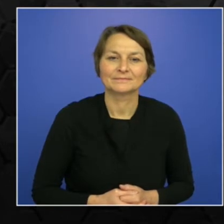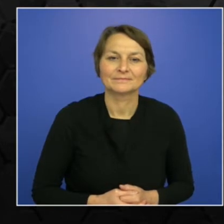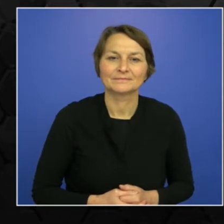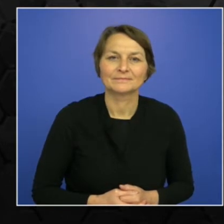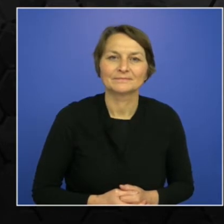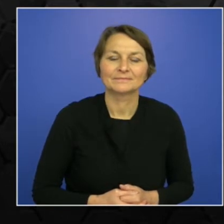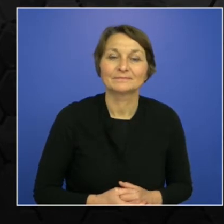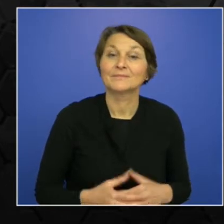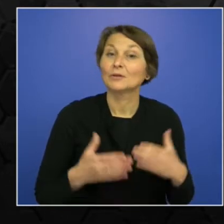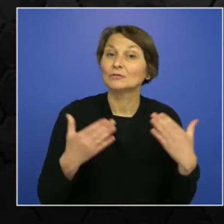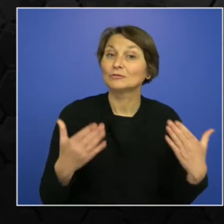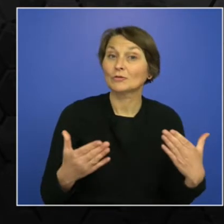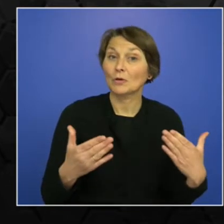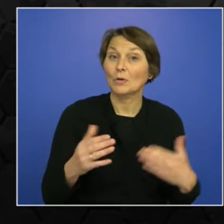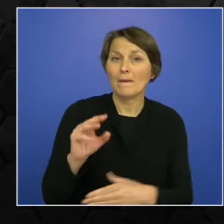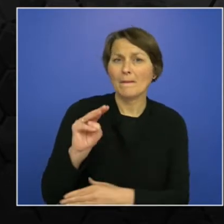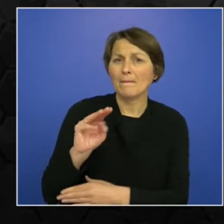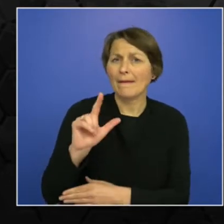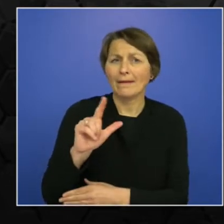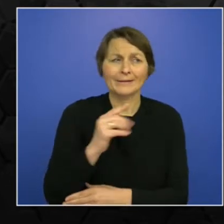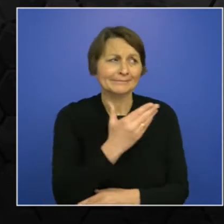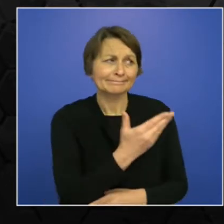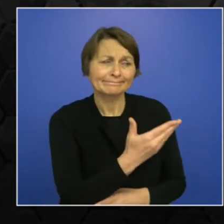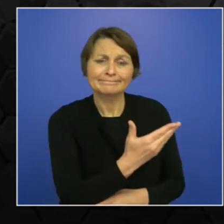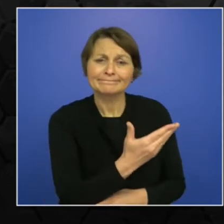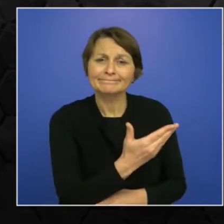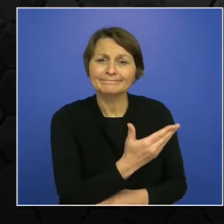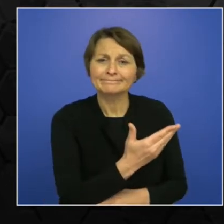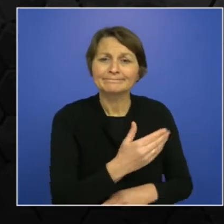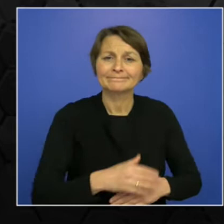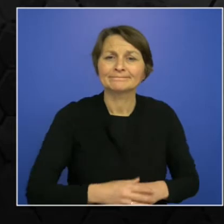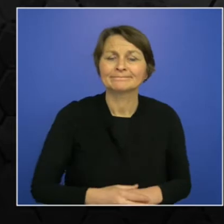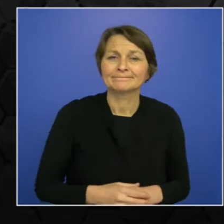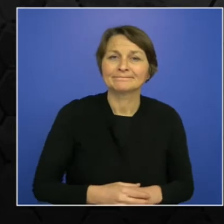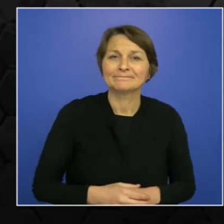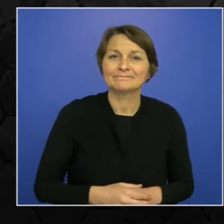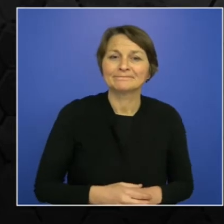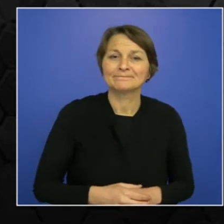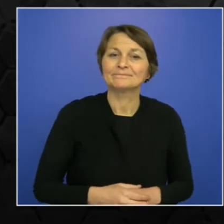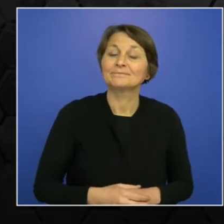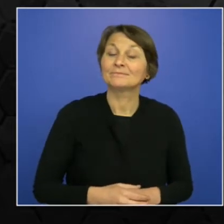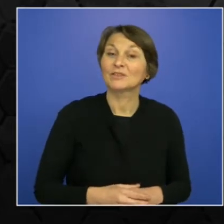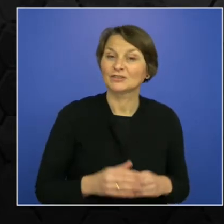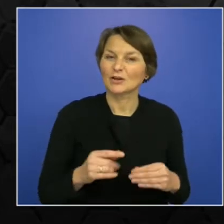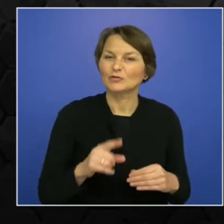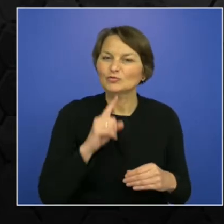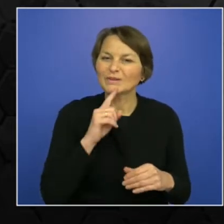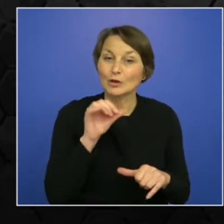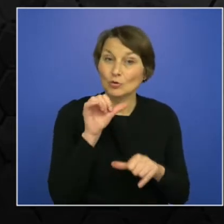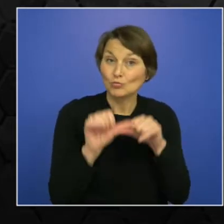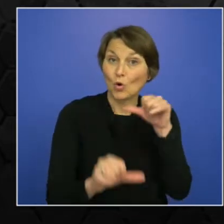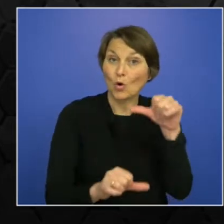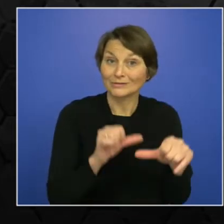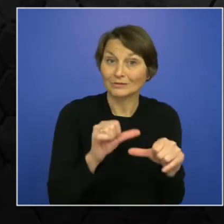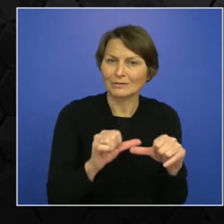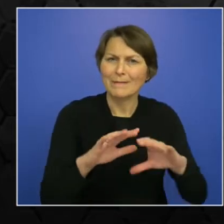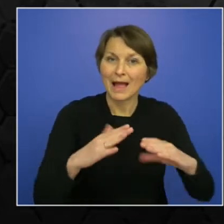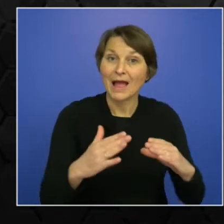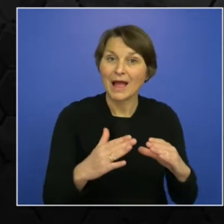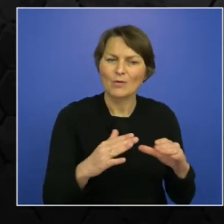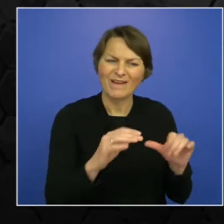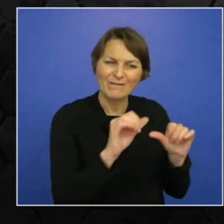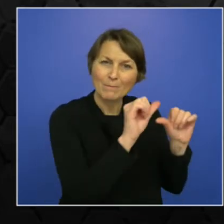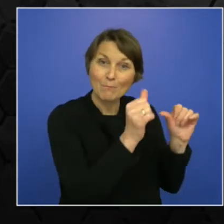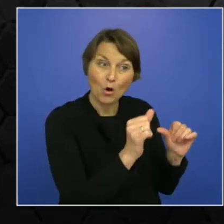So what is the machine learning and how does it work? Machine learning is a process of using mathematical models of data